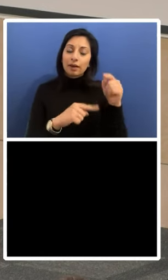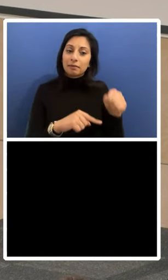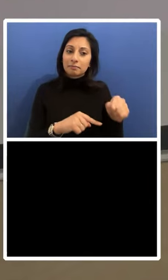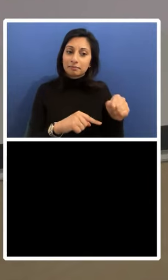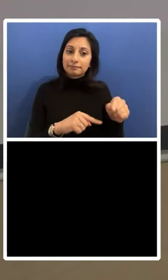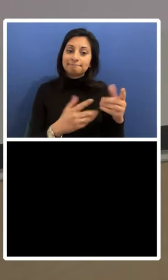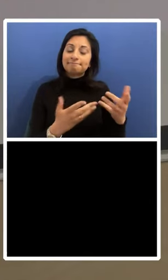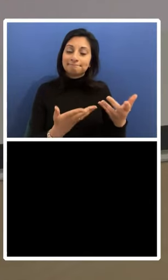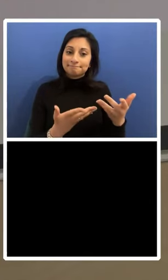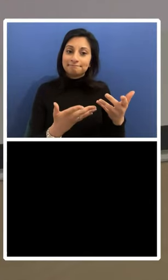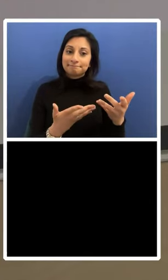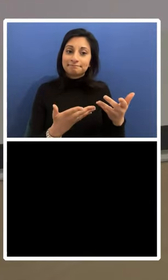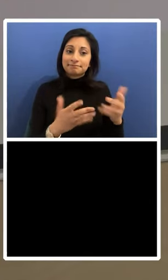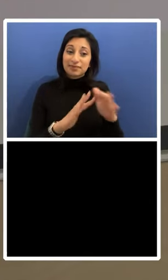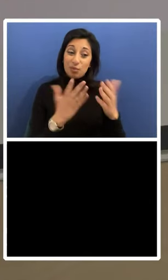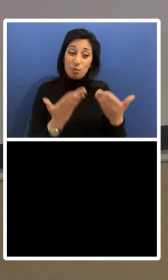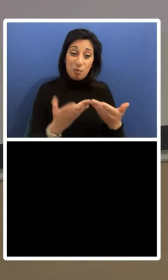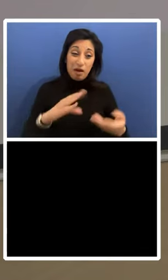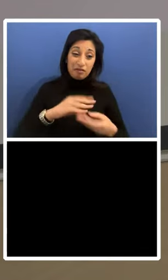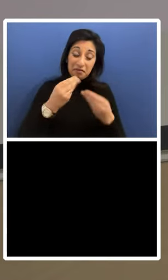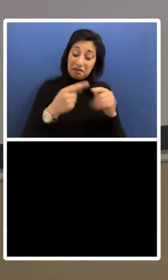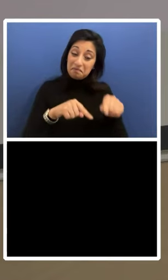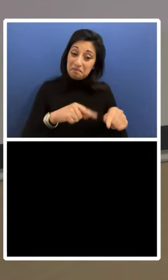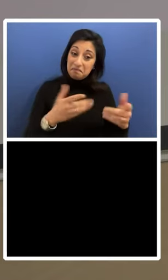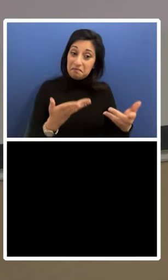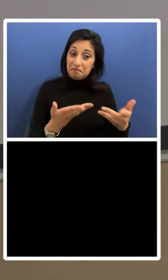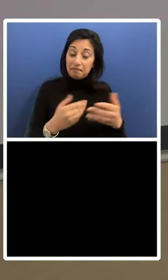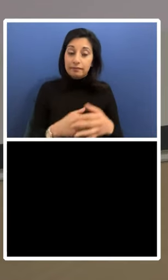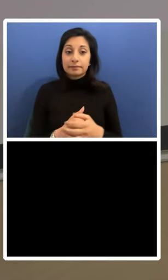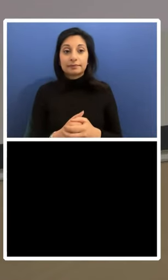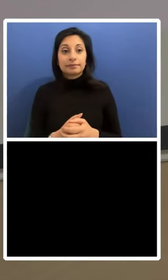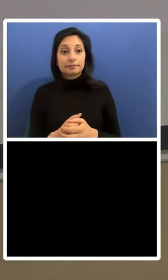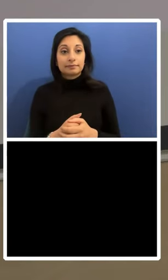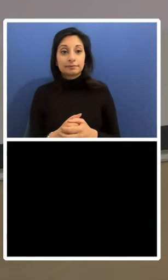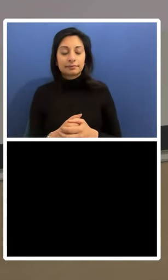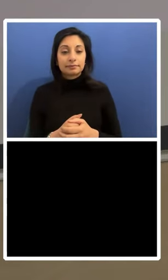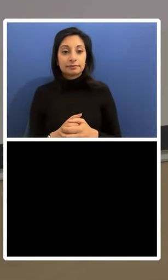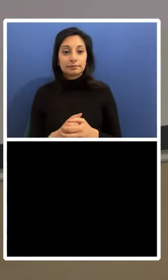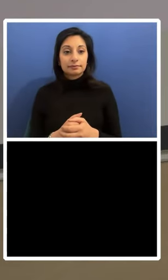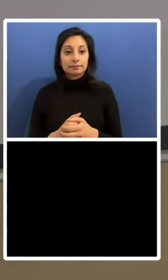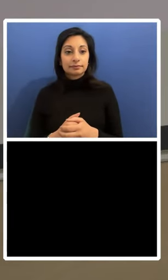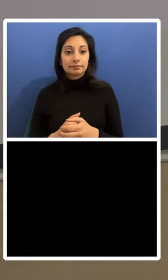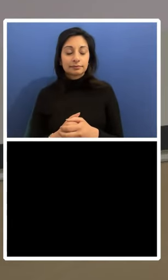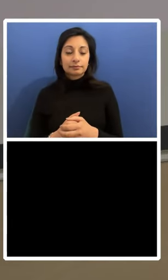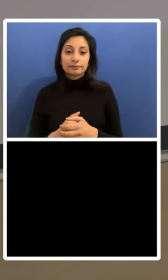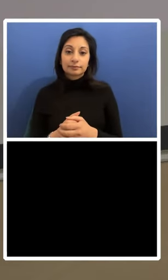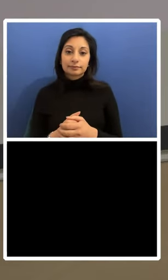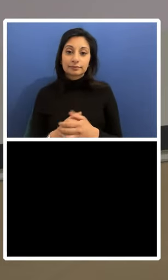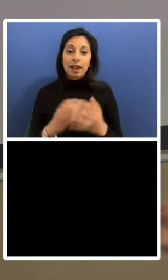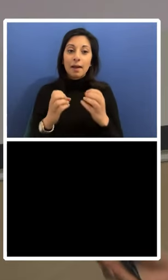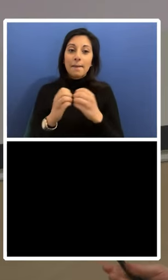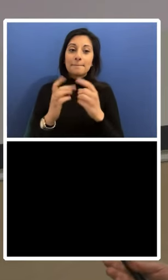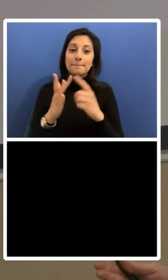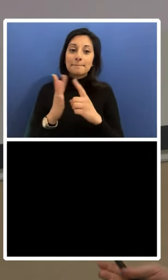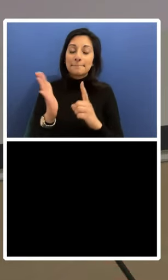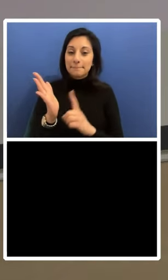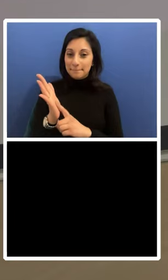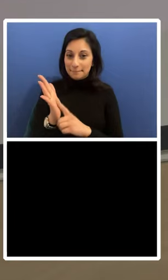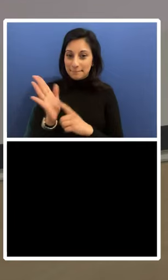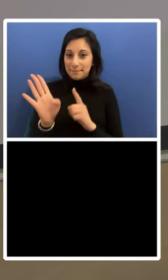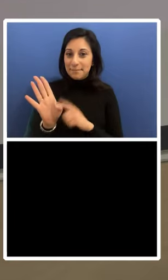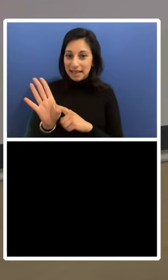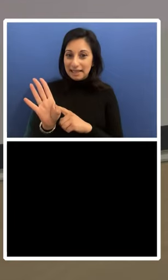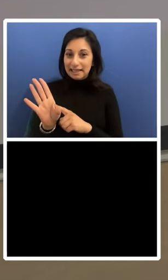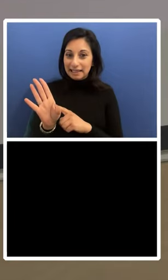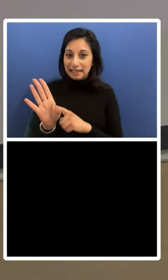created. Just sticking with that, kind of one more character just to explore a little bit, which is Billy. Oh, Billy. You know, your